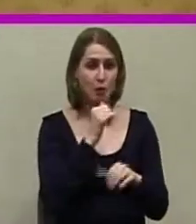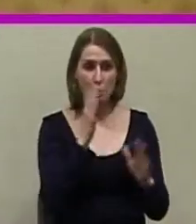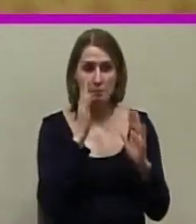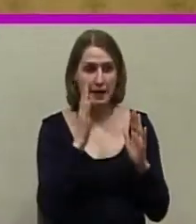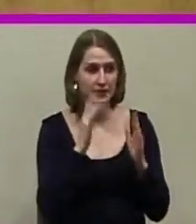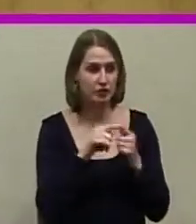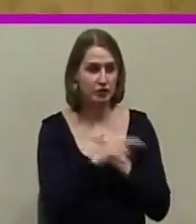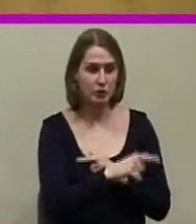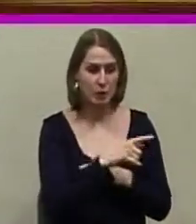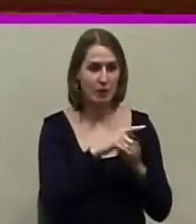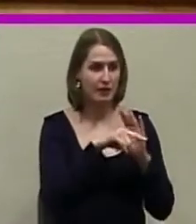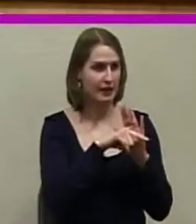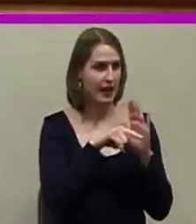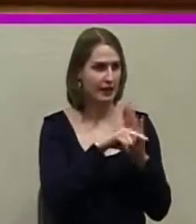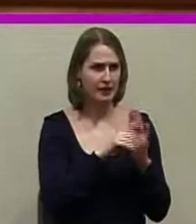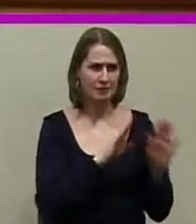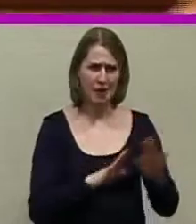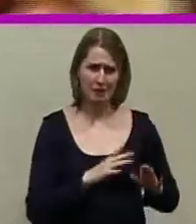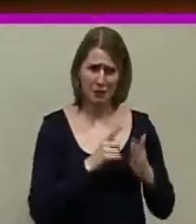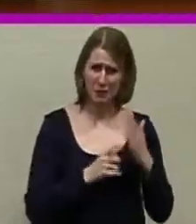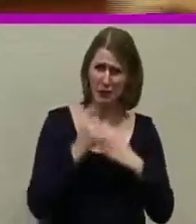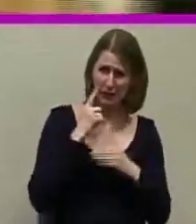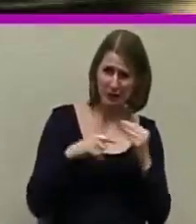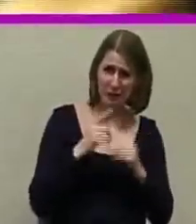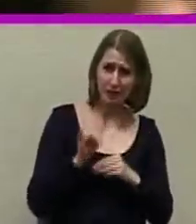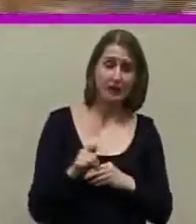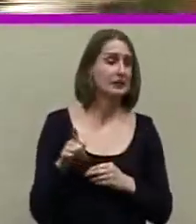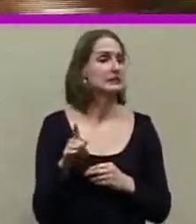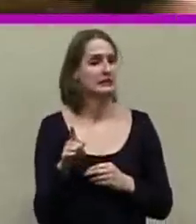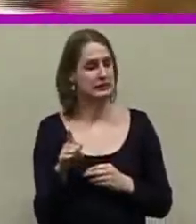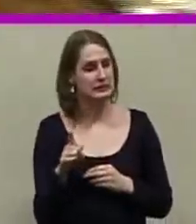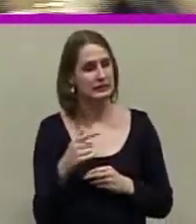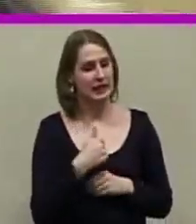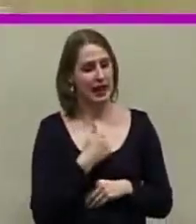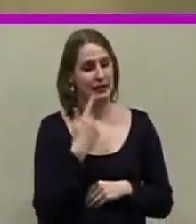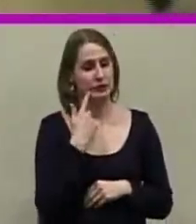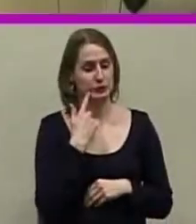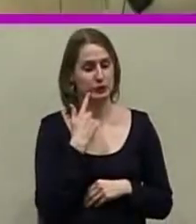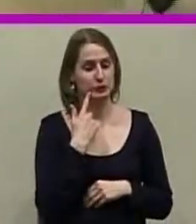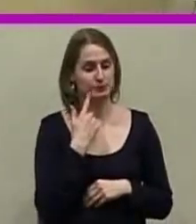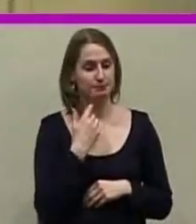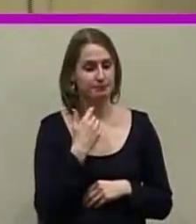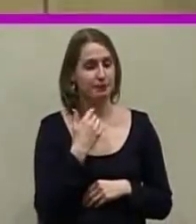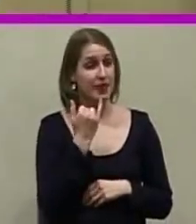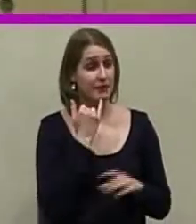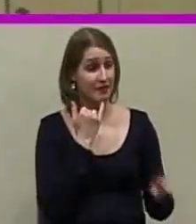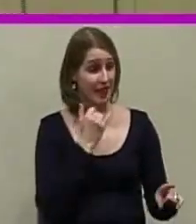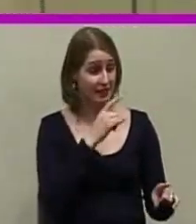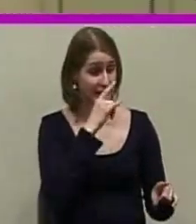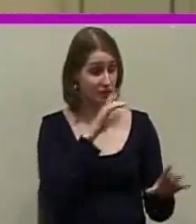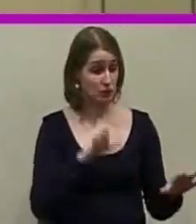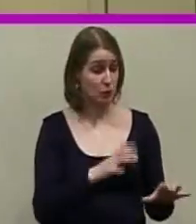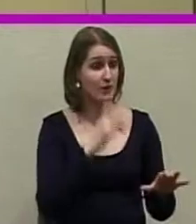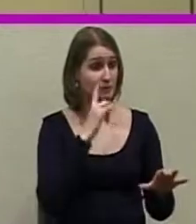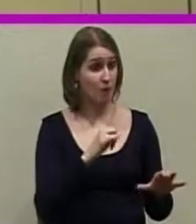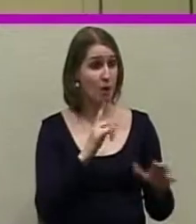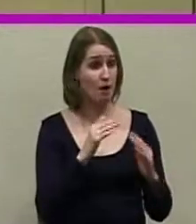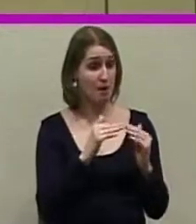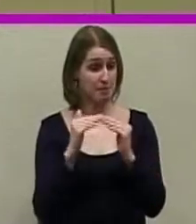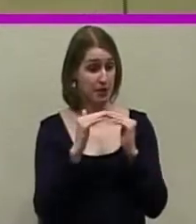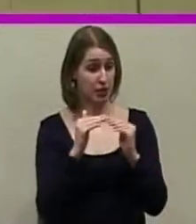behaviors. Right. What's your thought on that? I do a lot, actually I do a lot of what is, let's say that the kid is doing something for peer attention. So let's say like this